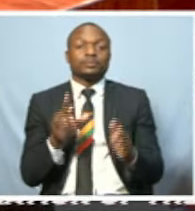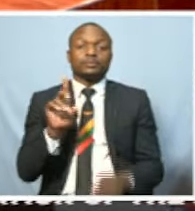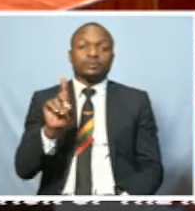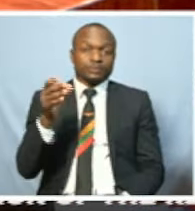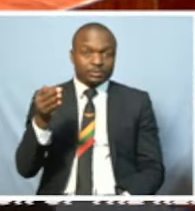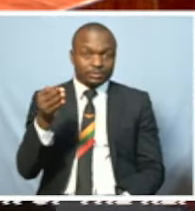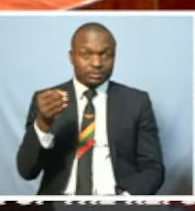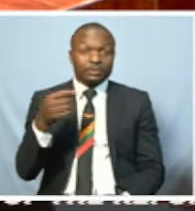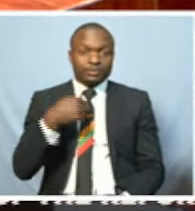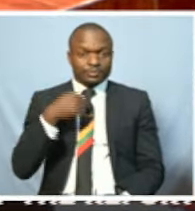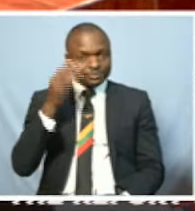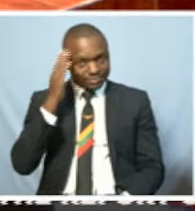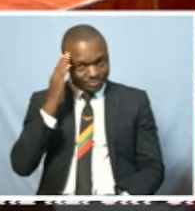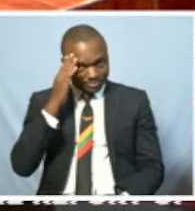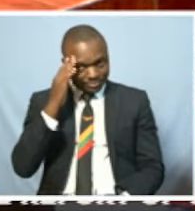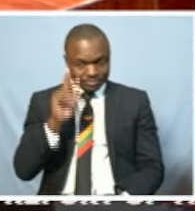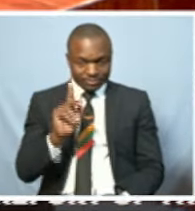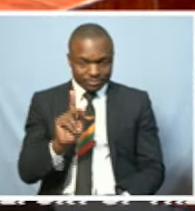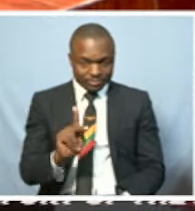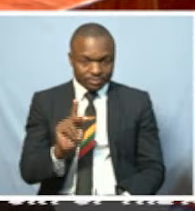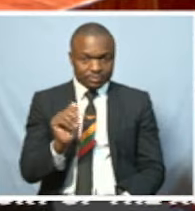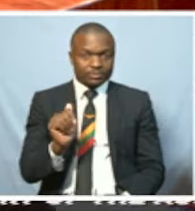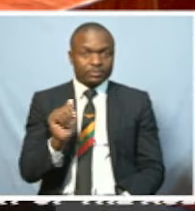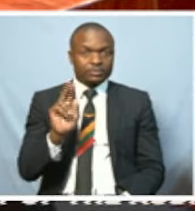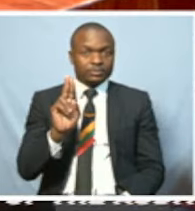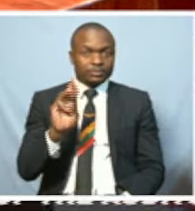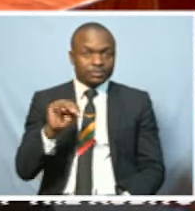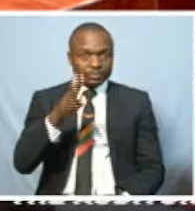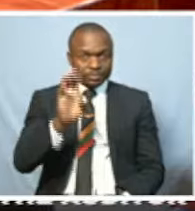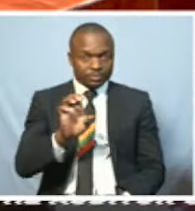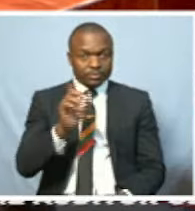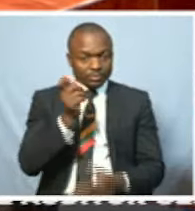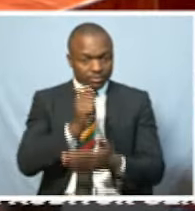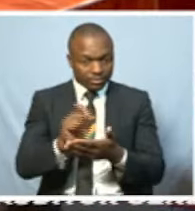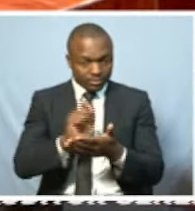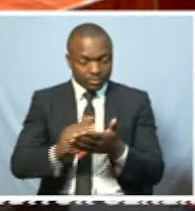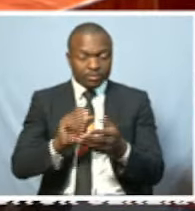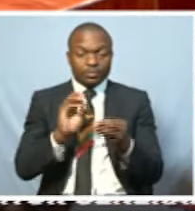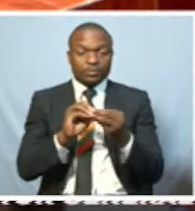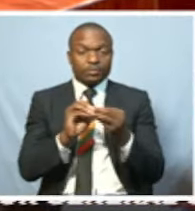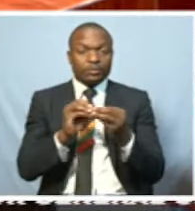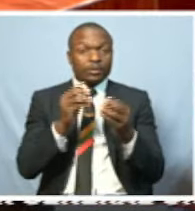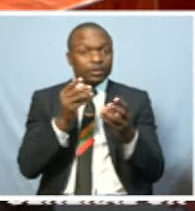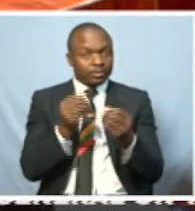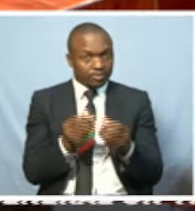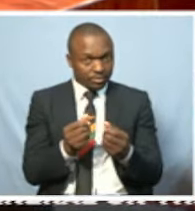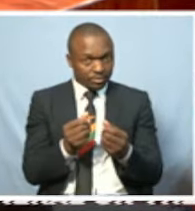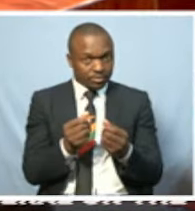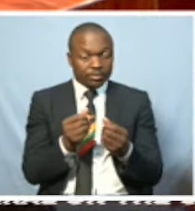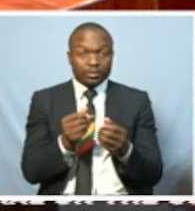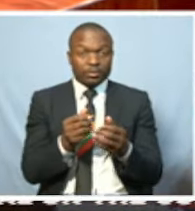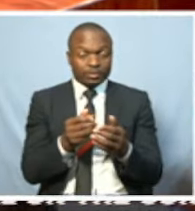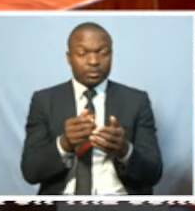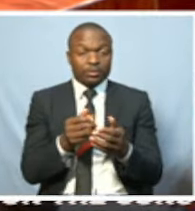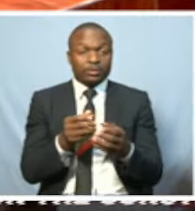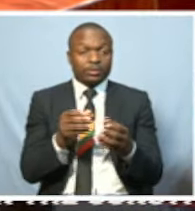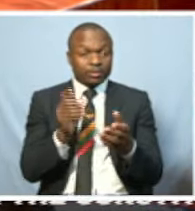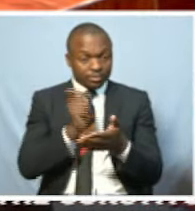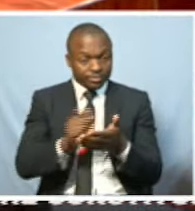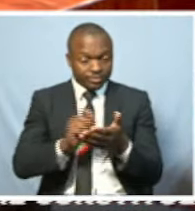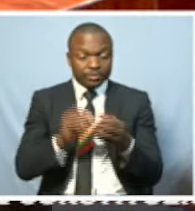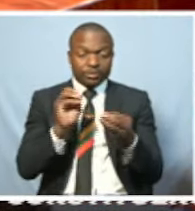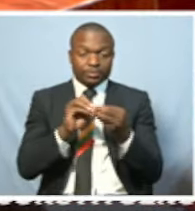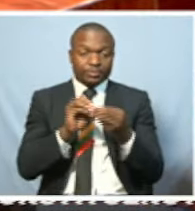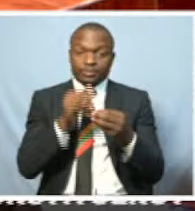I'm aware that for Kaumbwe, you have written so many letters to ask for funding. Of course, there was delayed funding